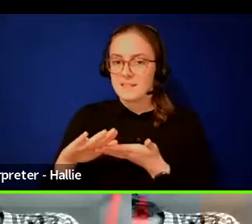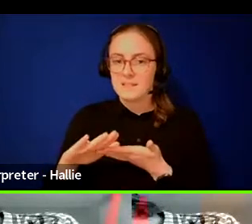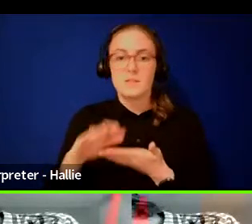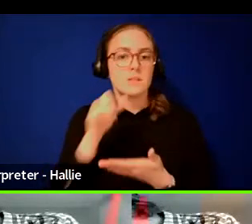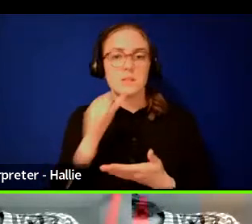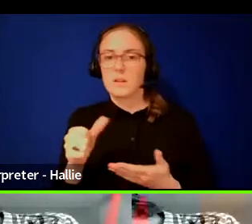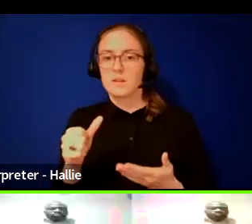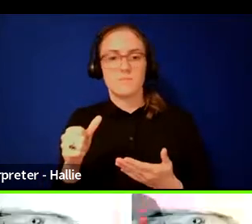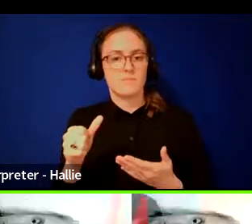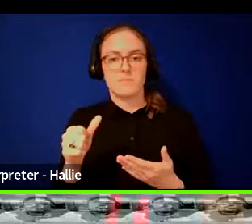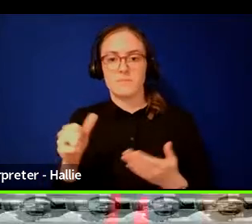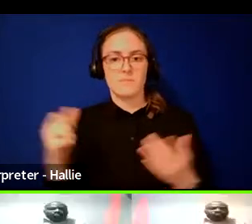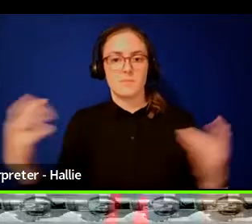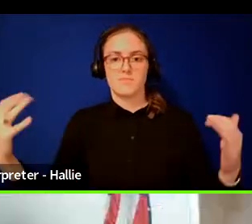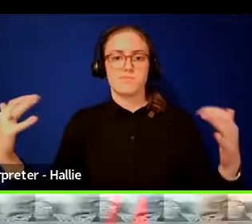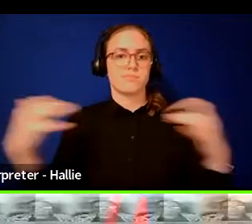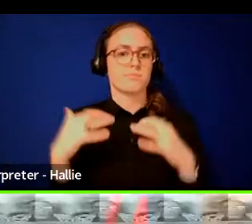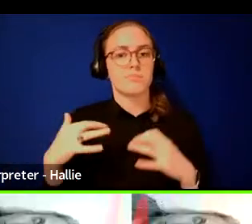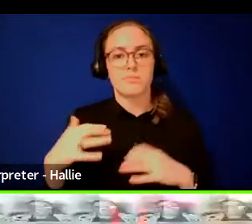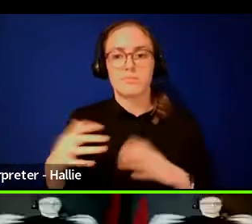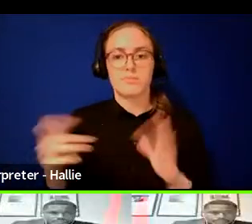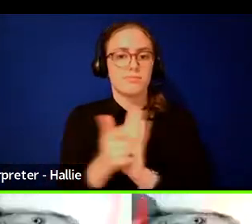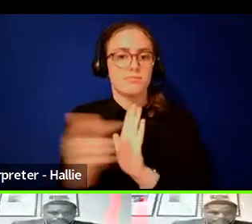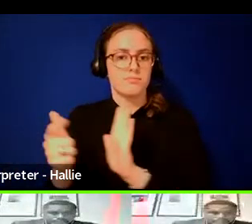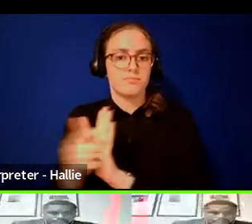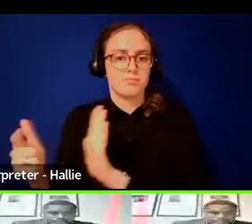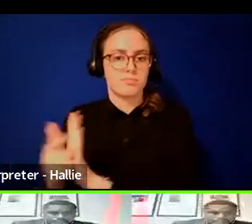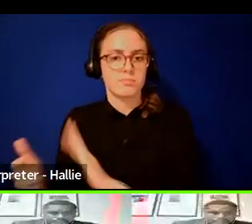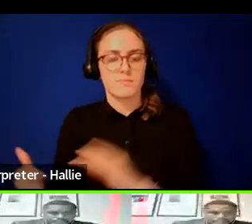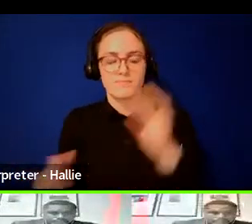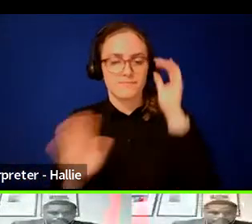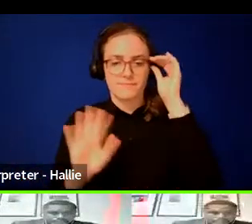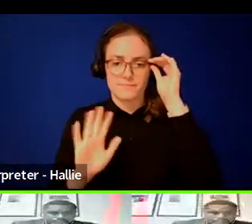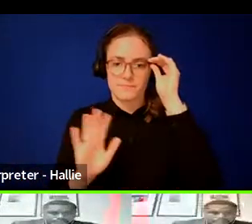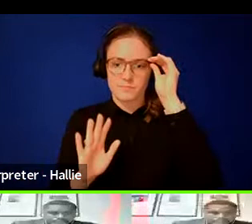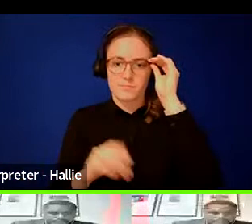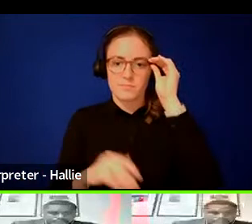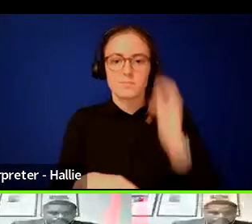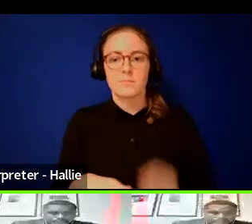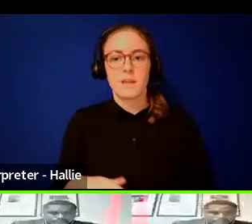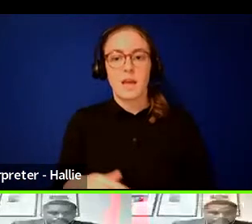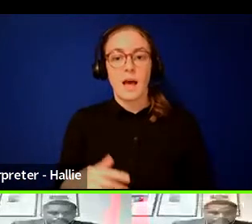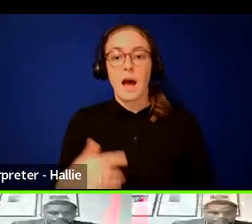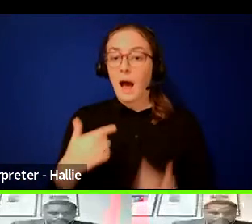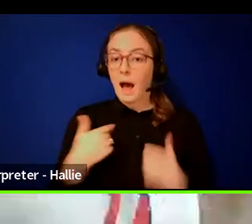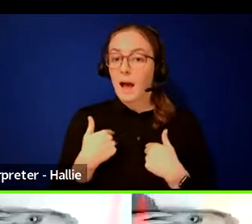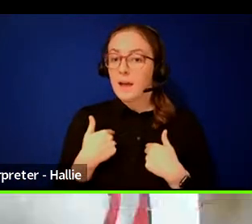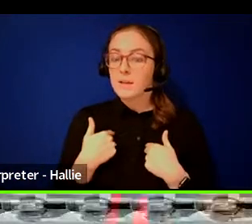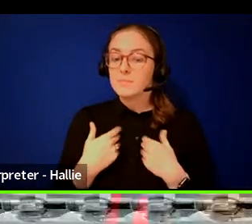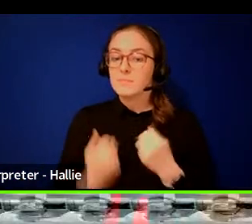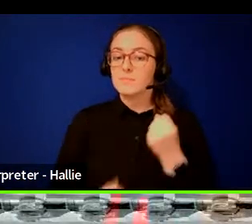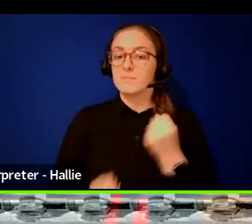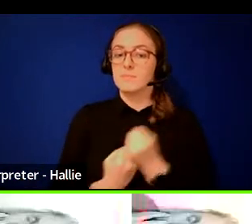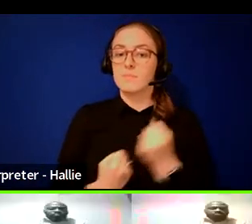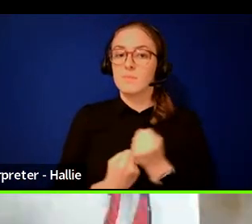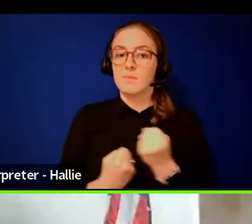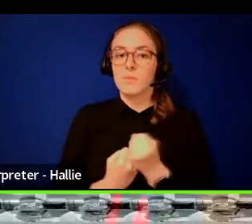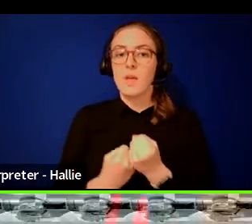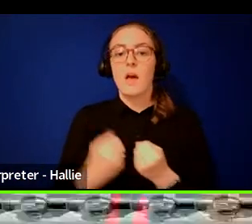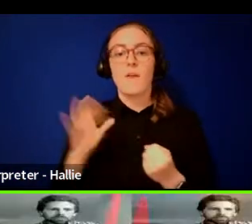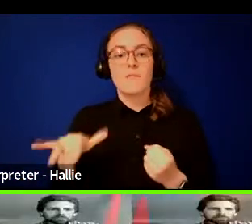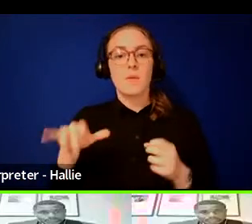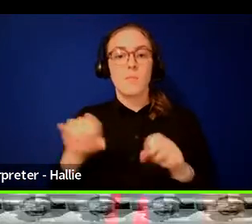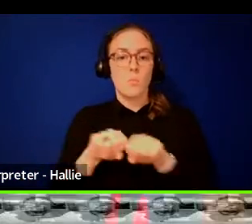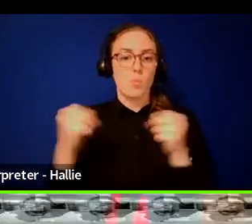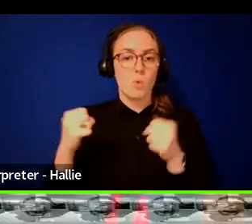attract lawlessness. And I'm a proponent, I say this over and over again, I'm a proponent of the broken windows